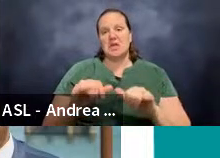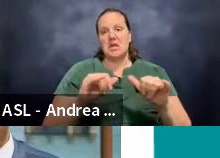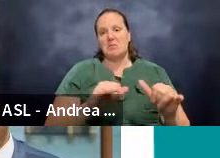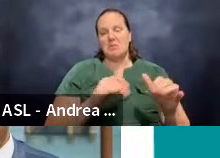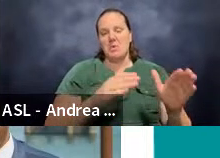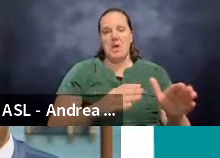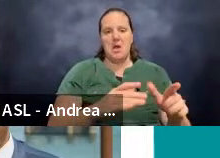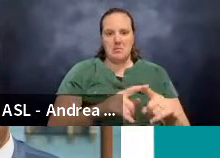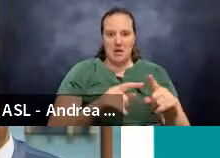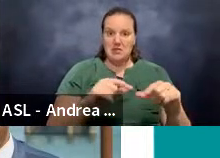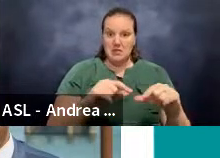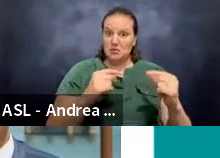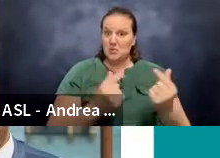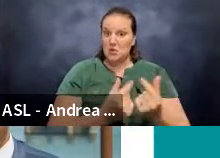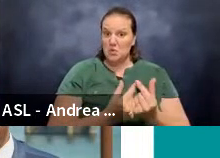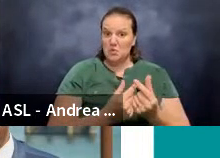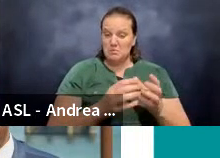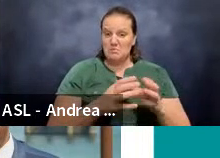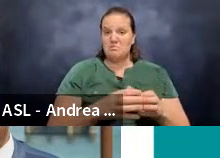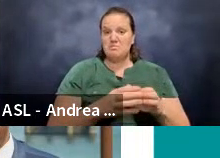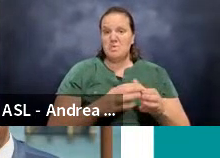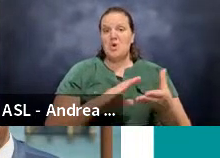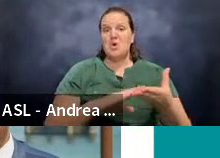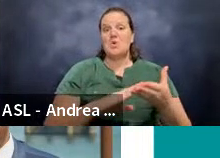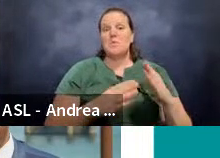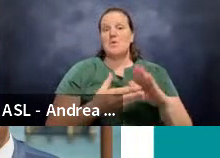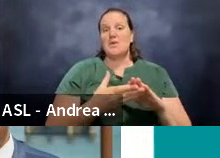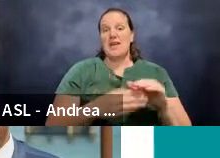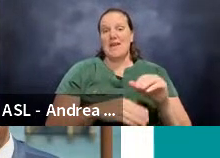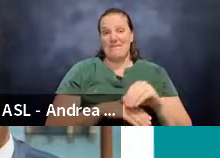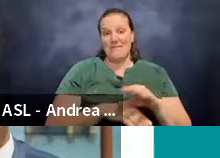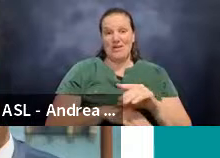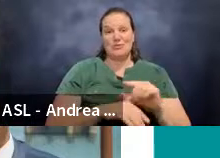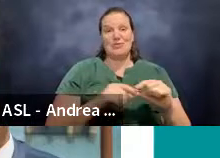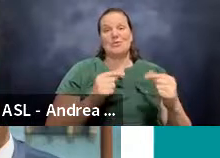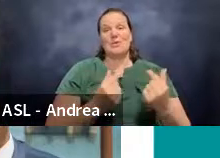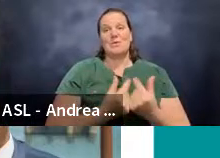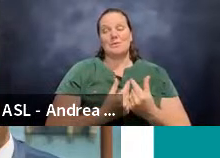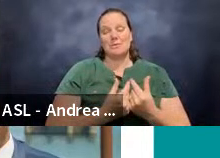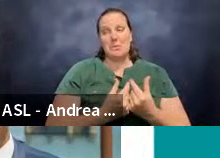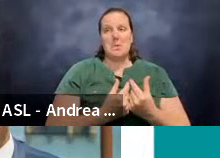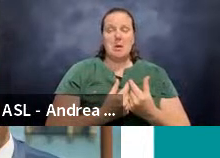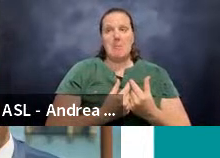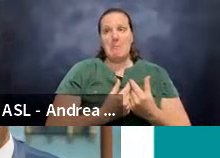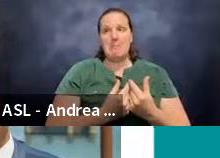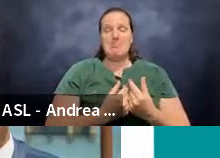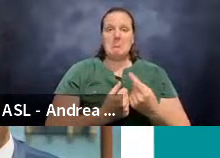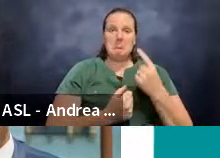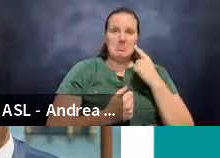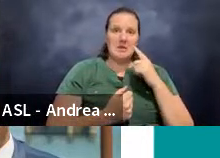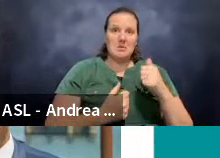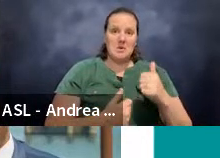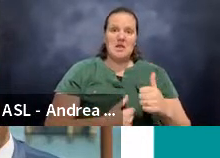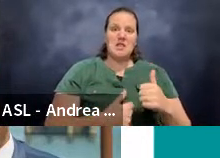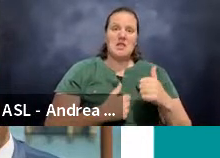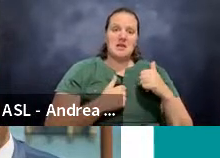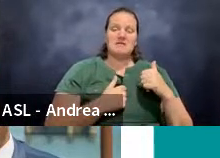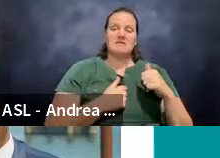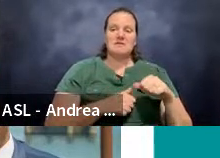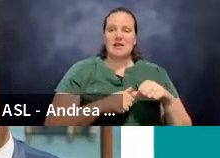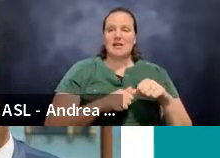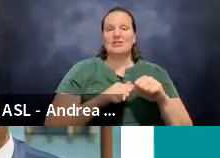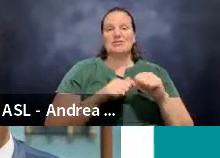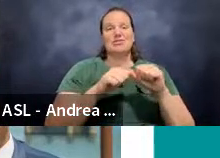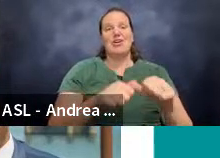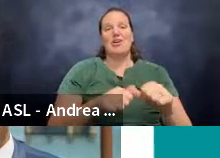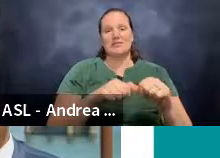fashion, but this group, the community advisory group, we anticipate will live as long